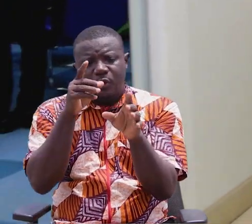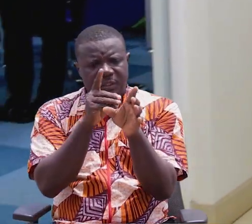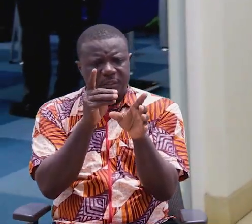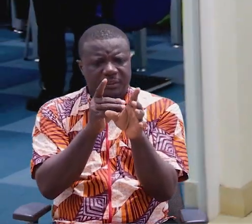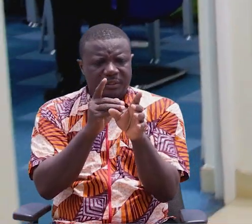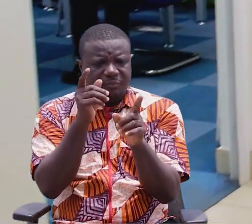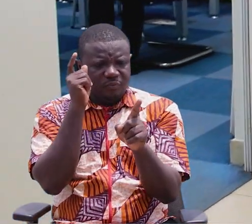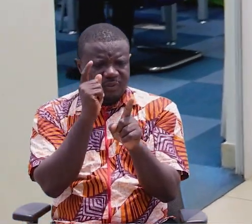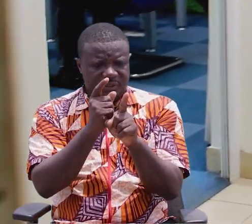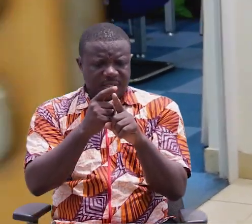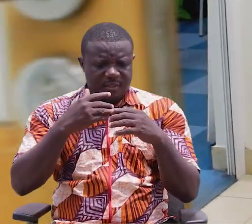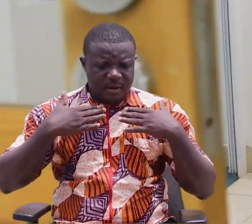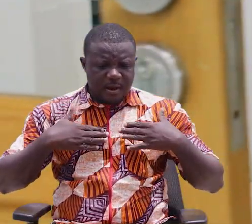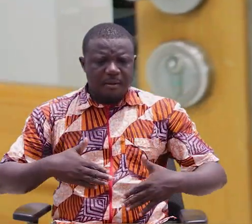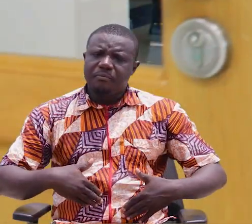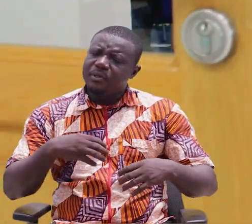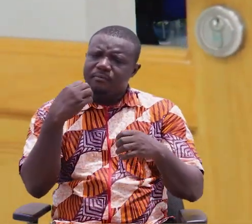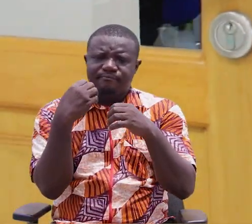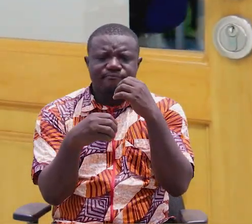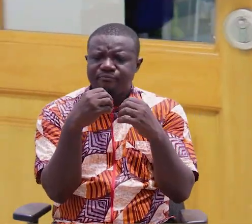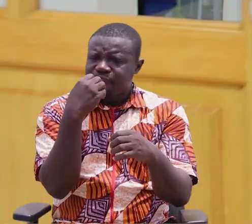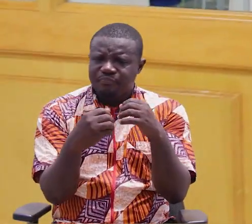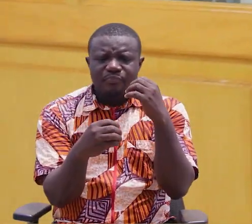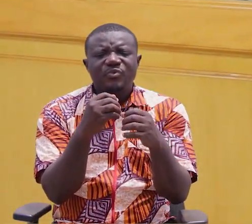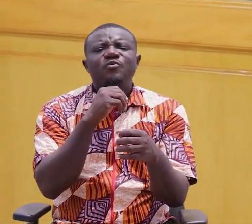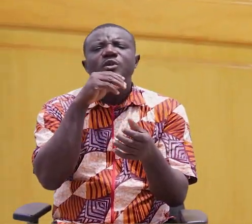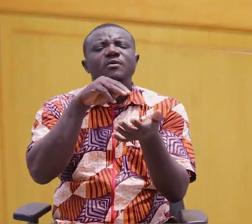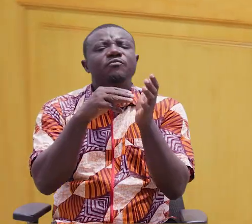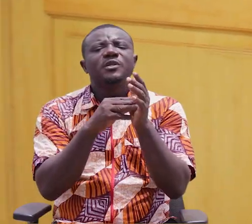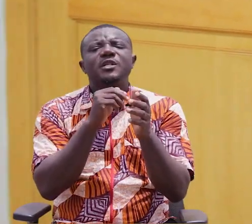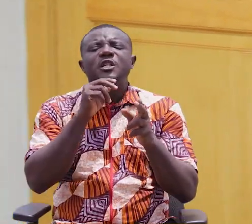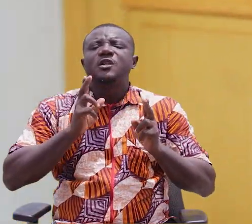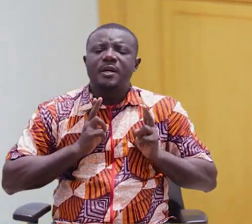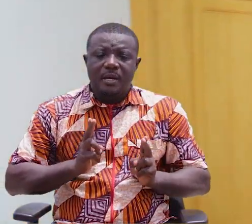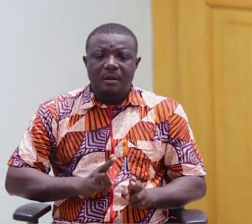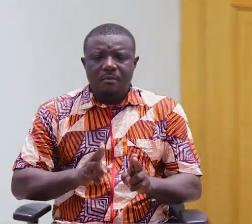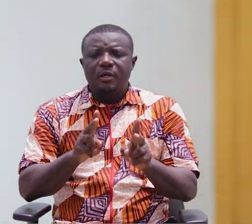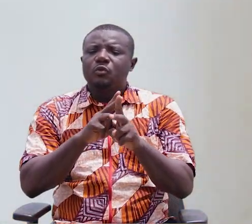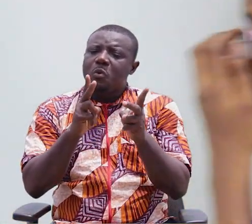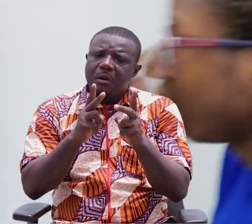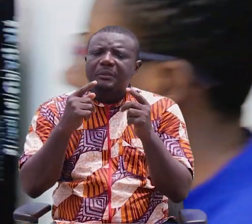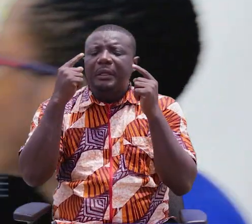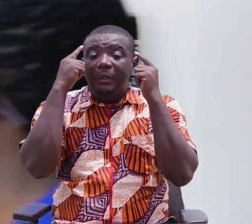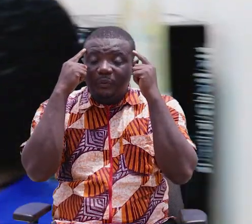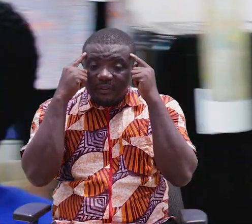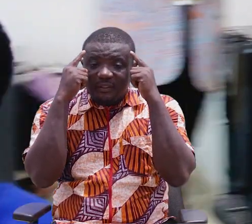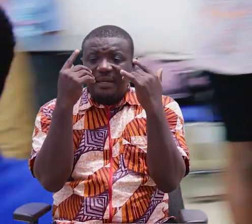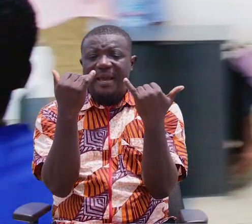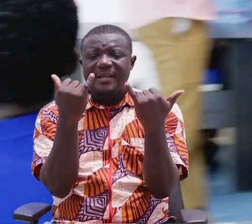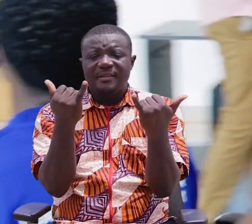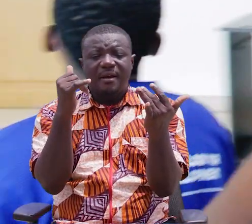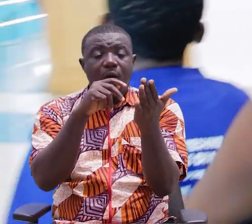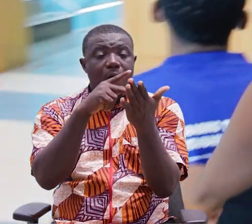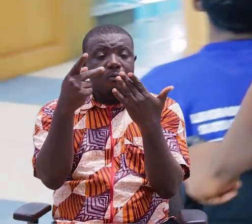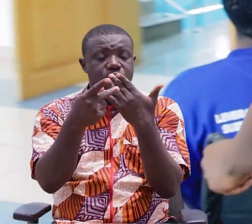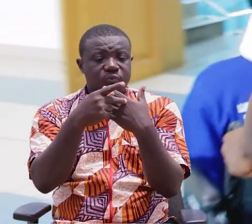else, it's just that a part of their body is not working the way it should. That was the highlight of it for me.